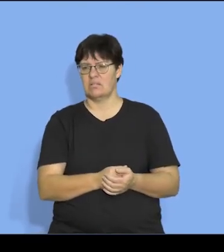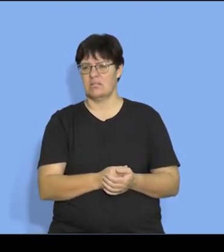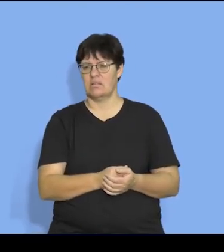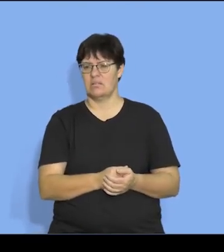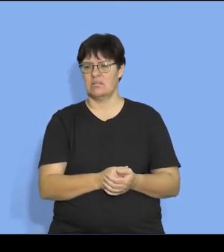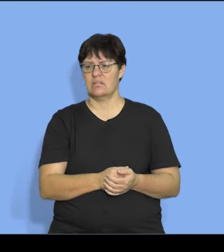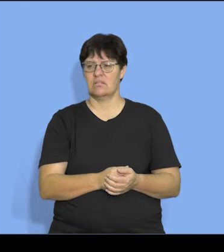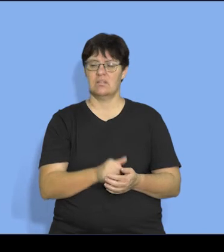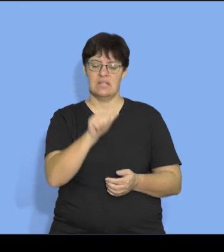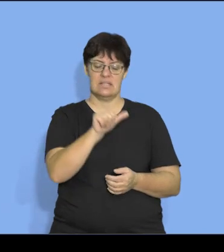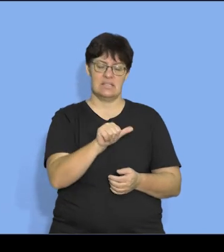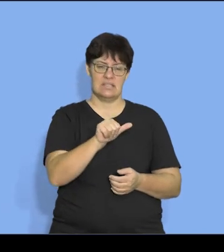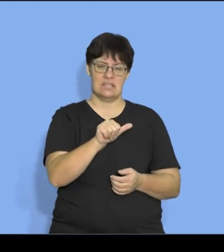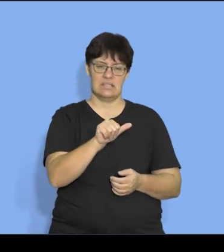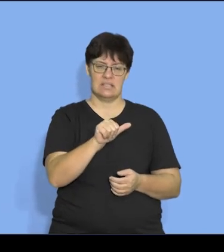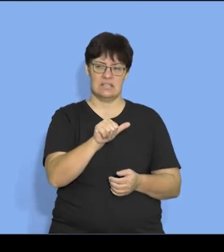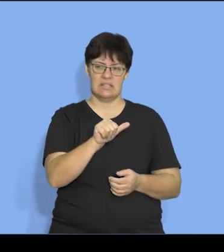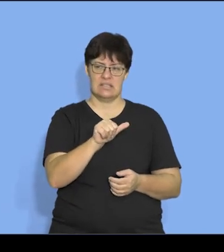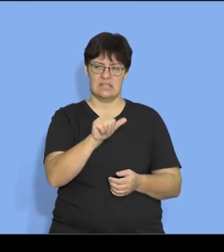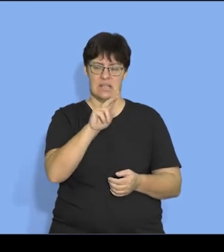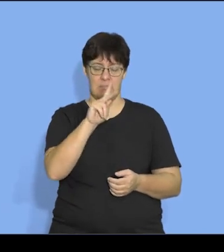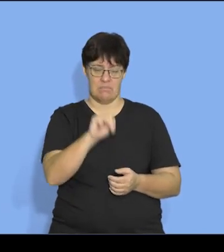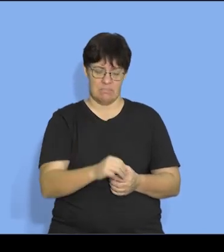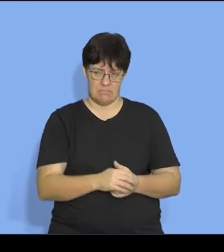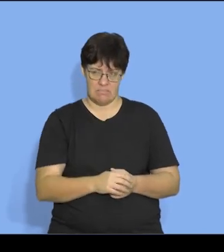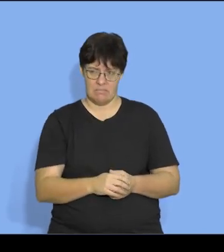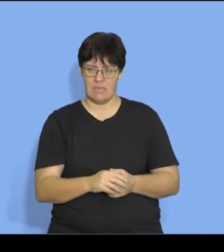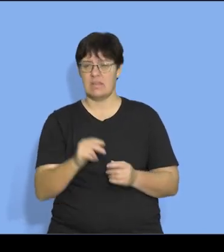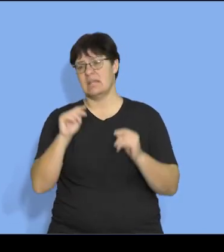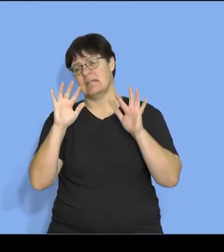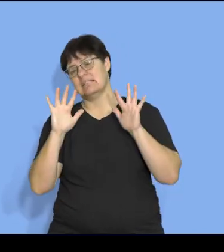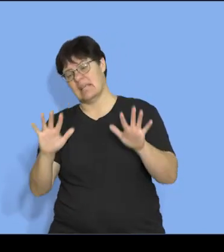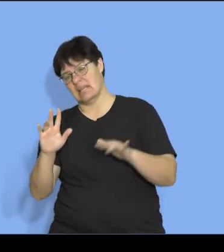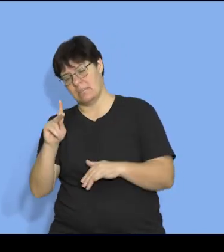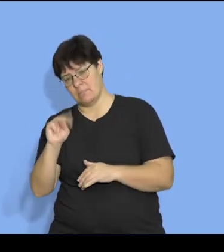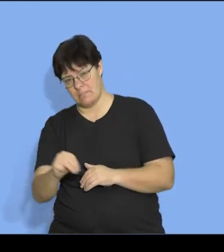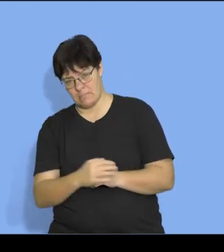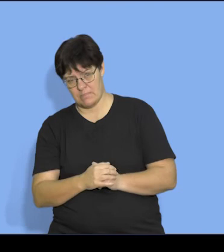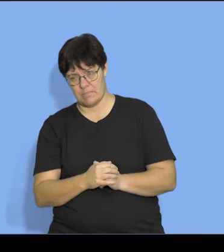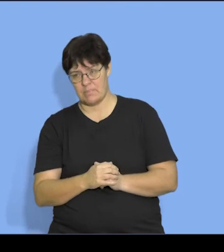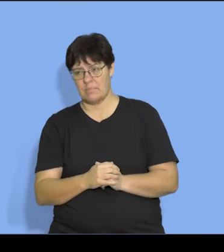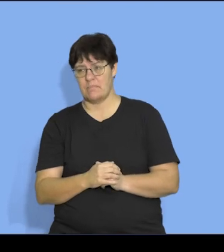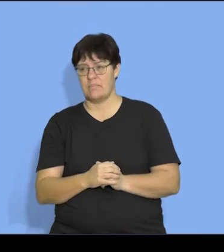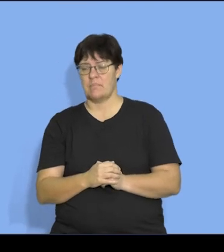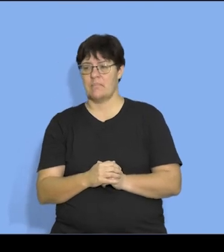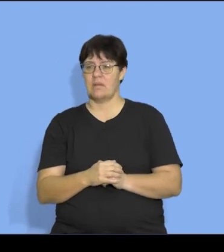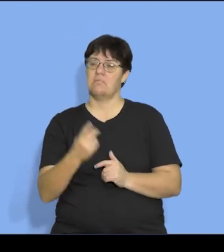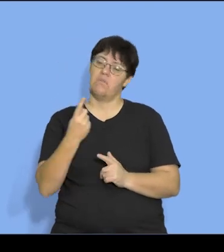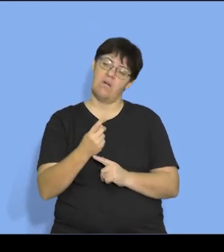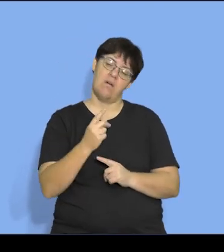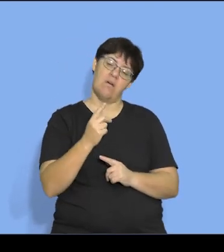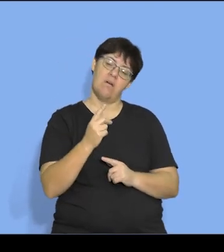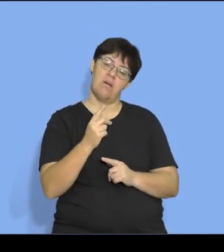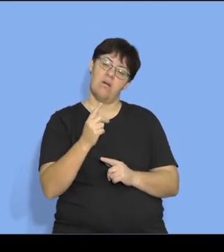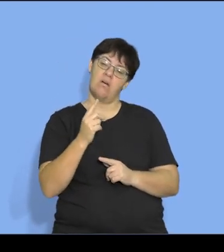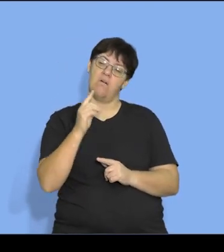let's make west that way. So they went 6 kilometers. Then they went 10 kilometers. And then they